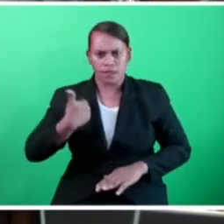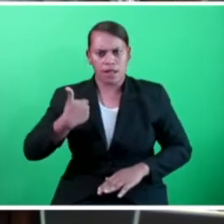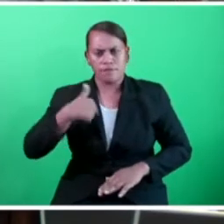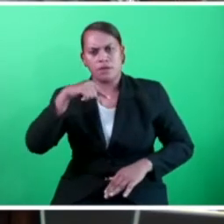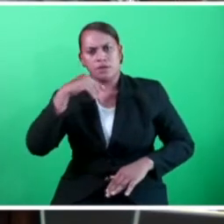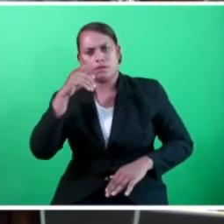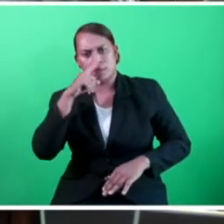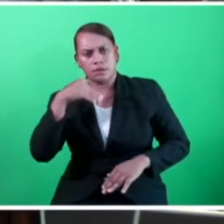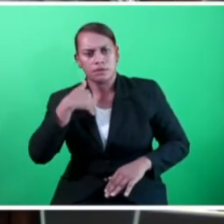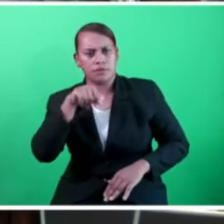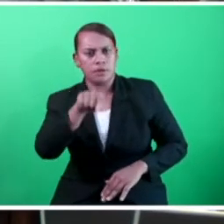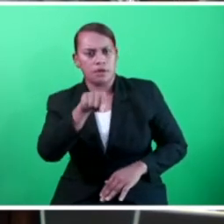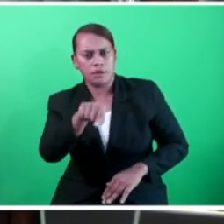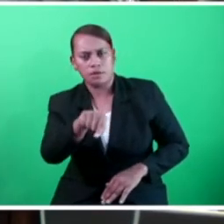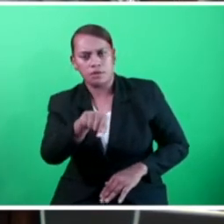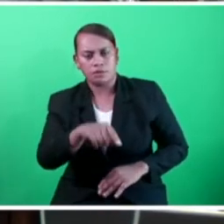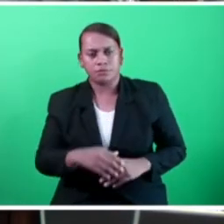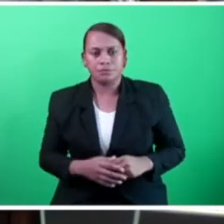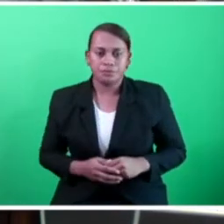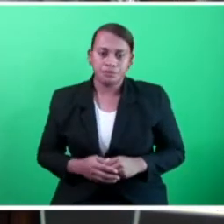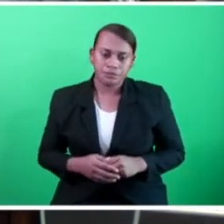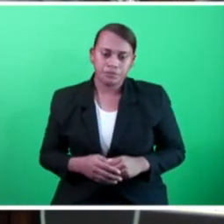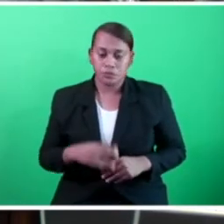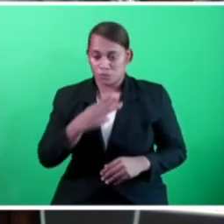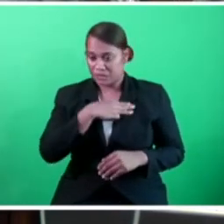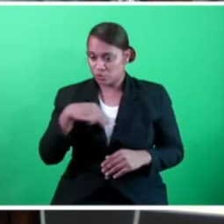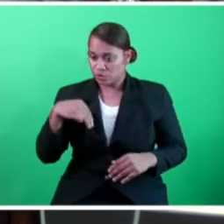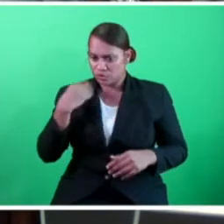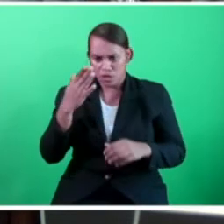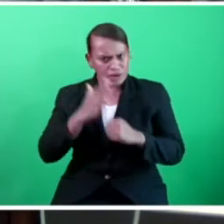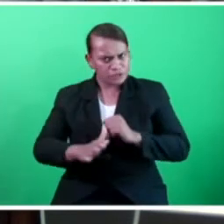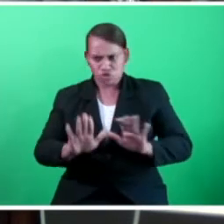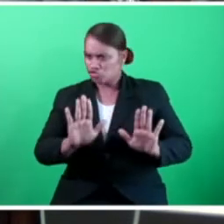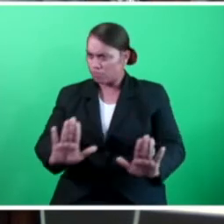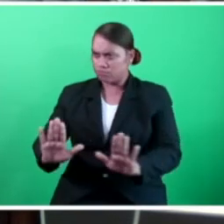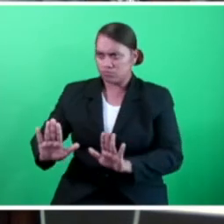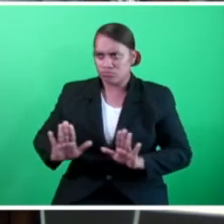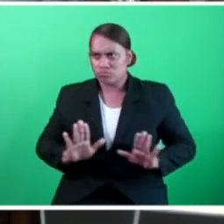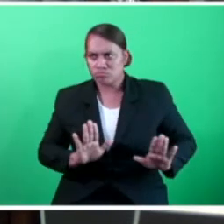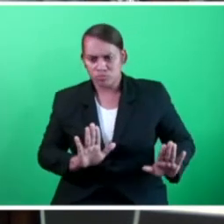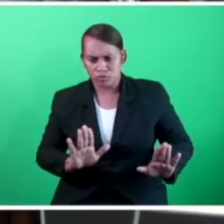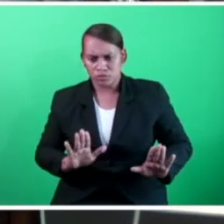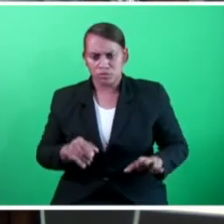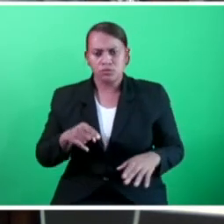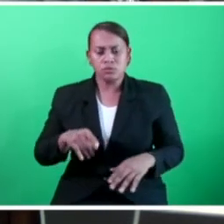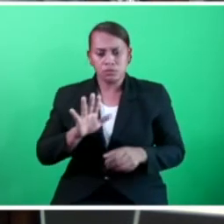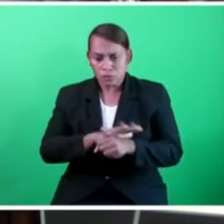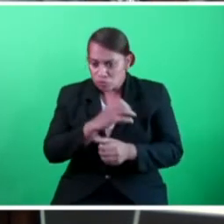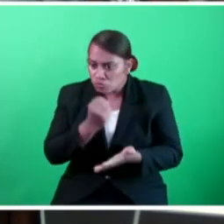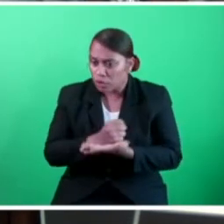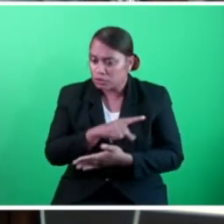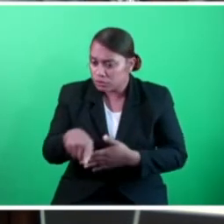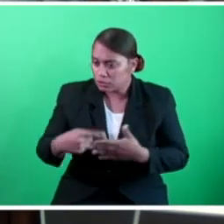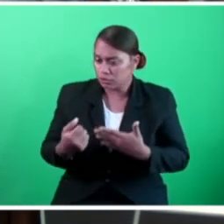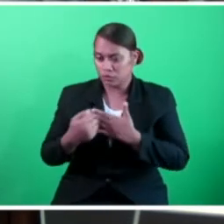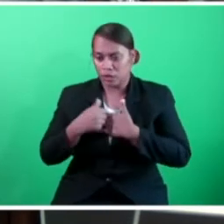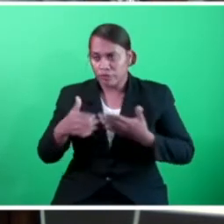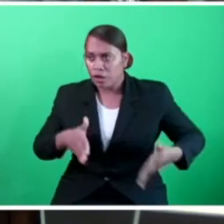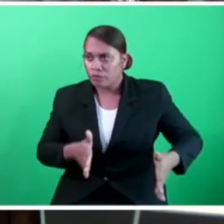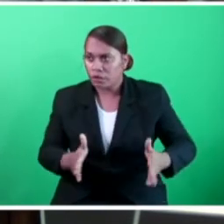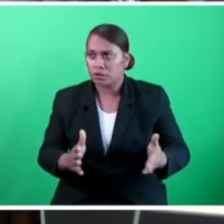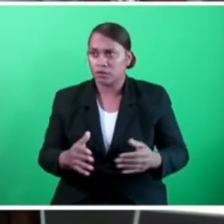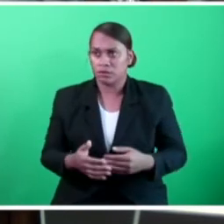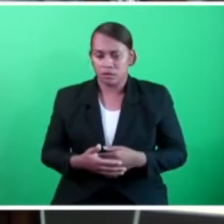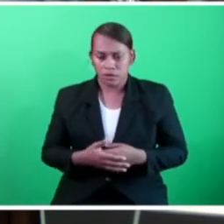didn't stop there. We went ahead and also secured the banks through vetiver grass technology. We have also done Bunibau Bank River Protection in